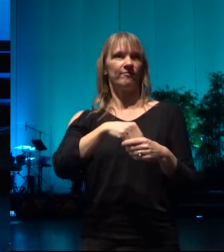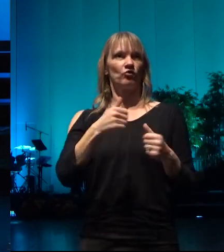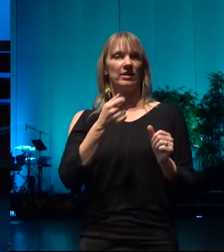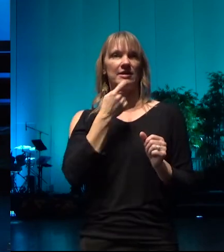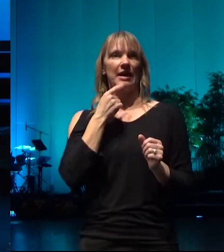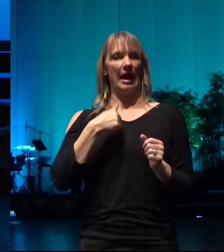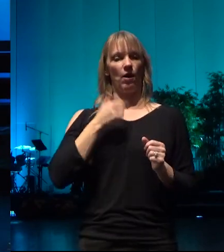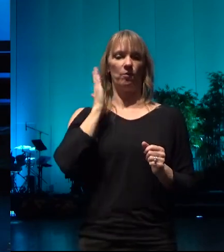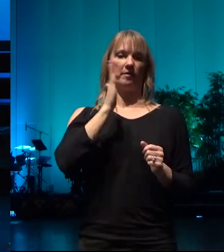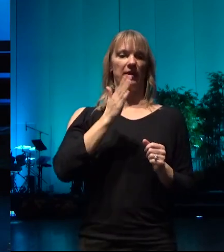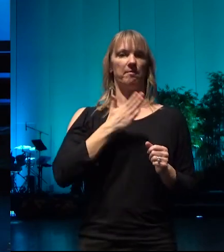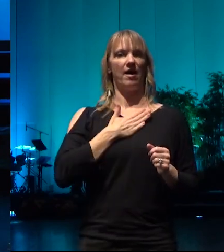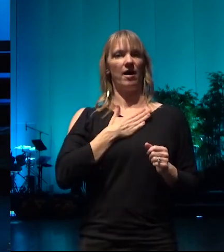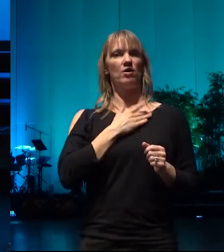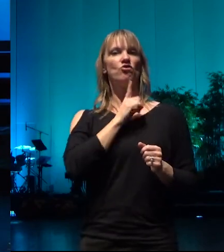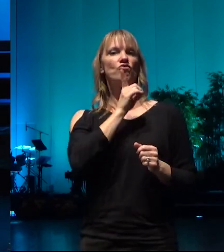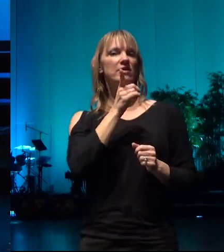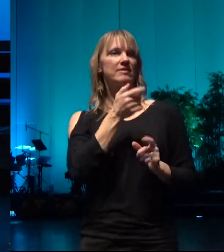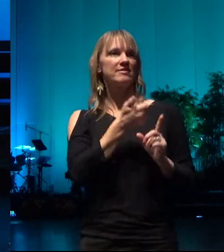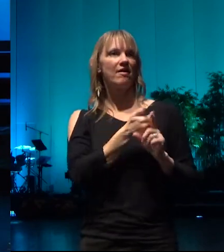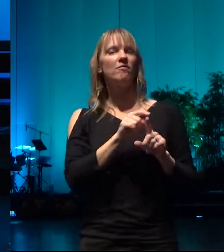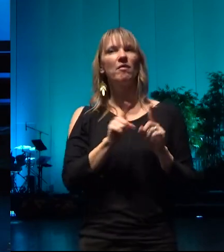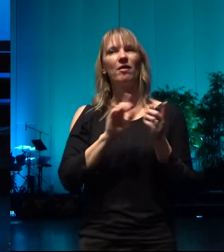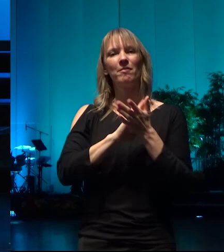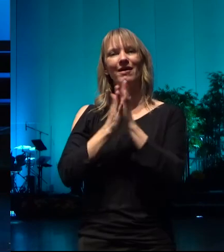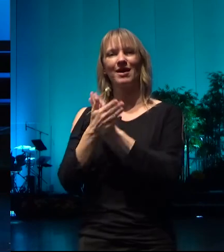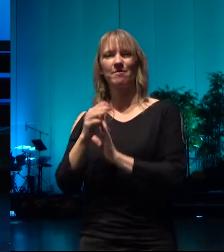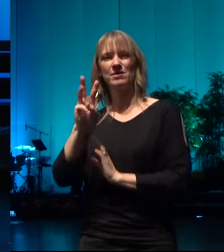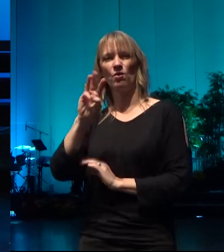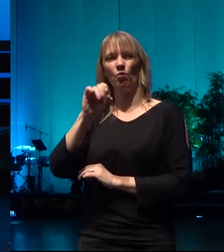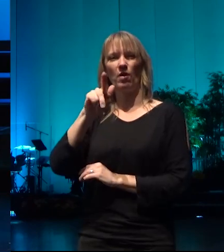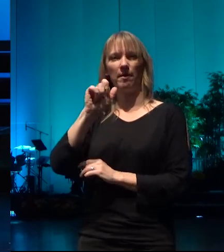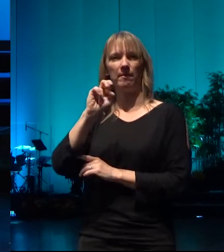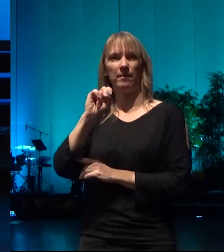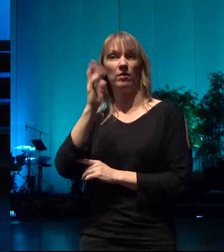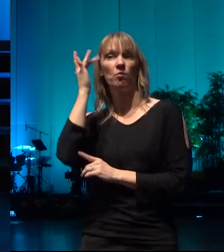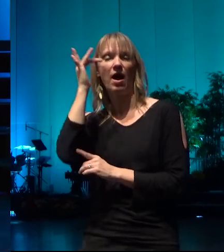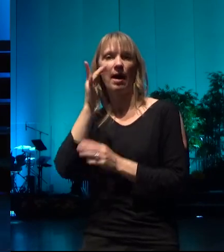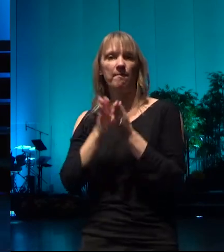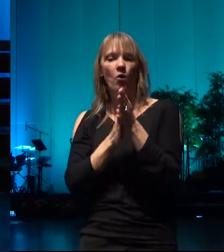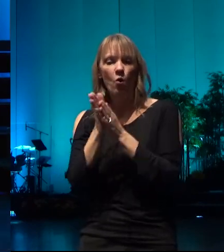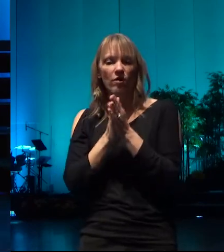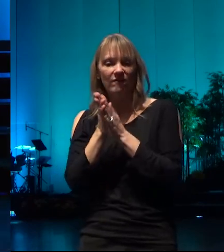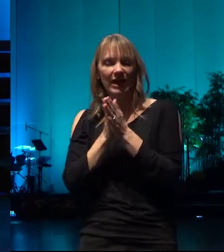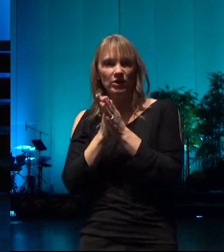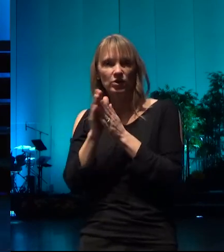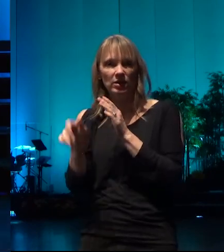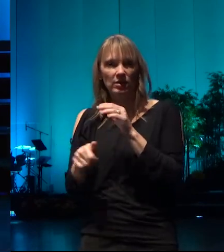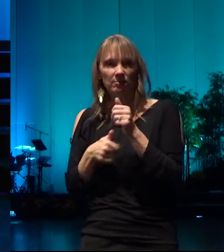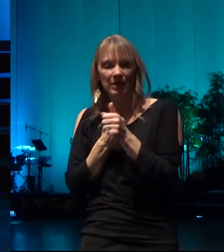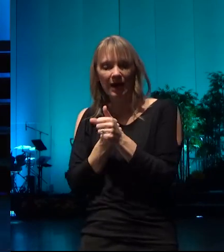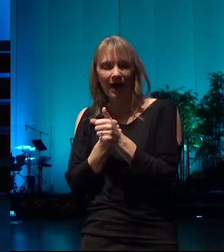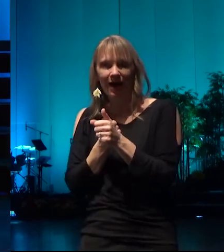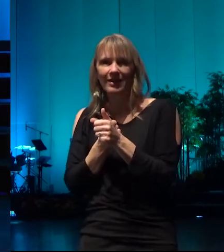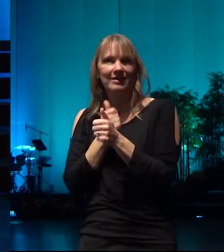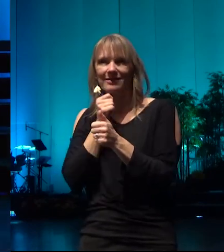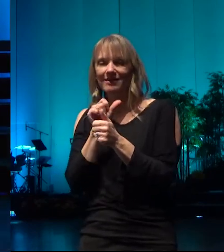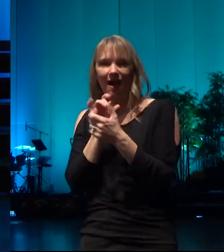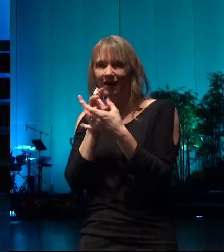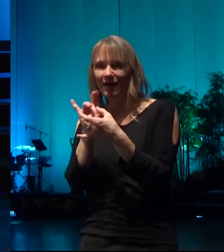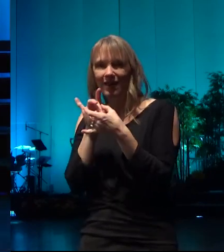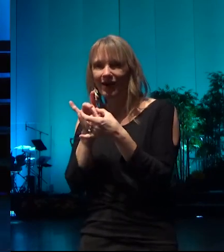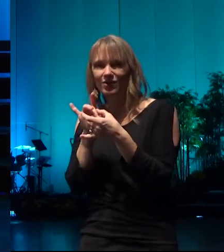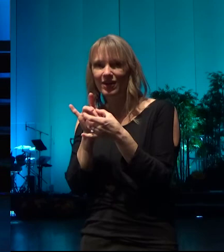extension to try to say, I'm going to be my real self, but it becomes somewhat of a weapon because the motivation that's underneath it is